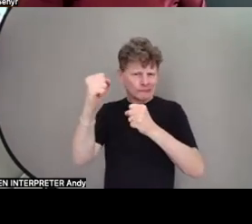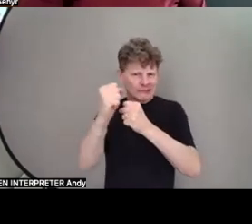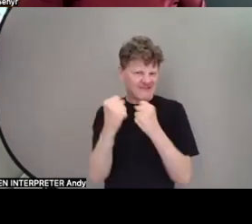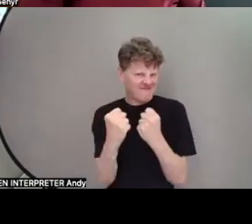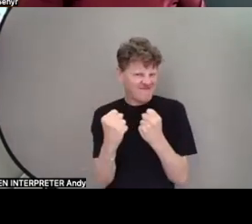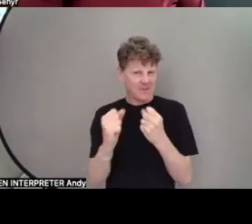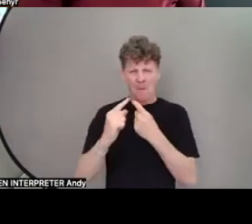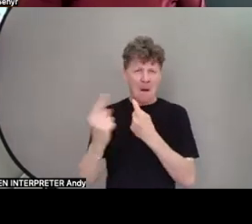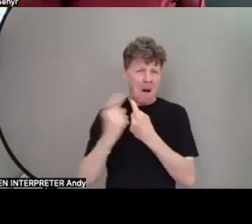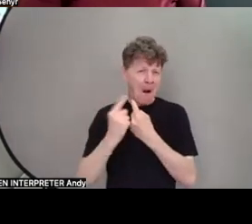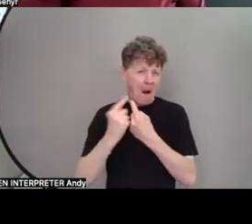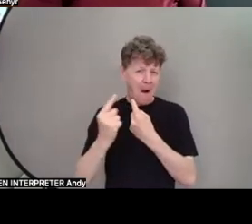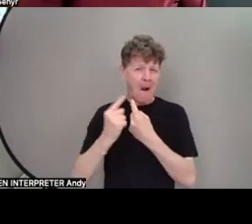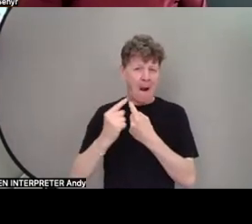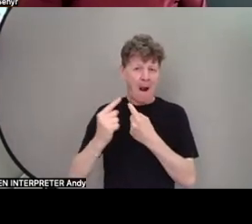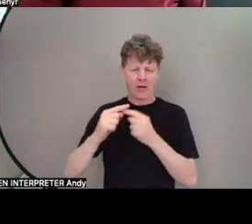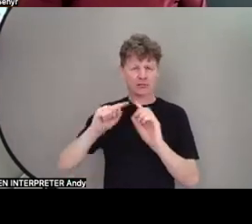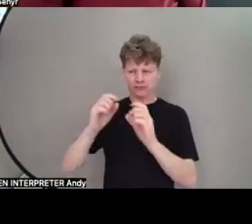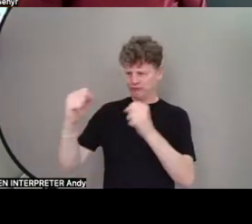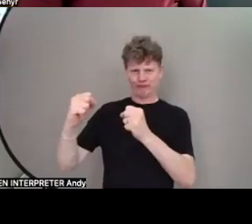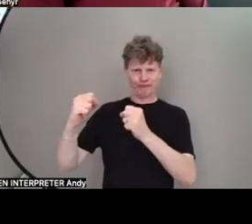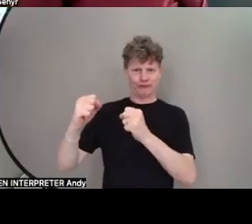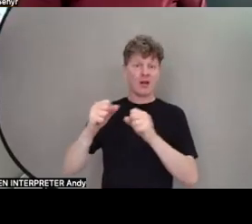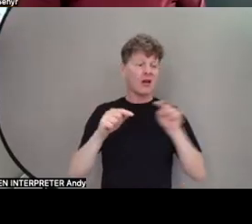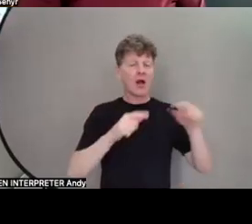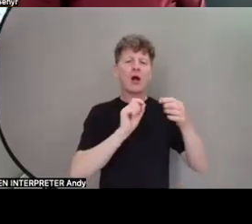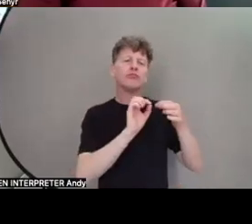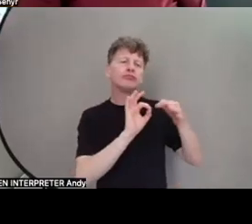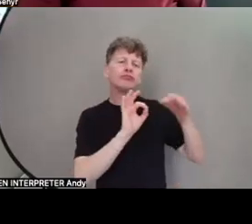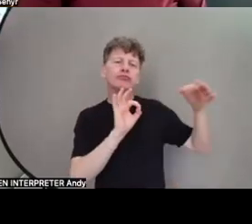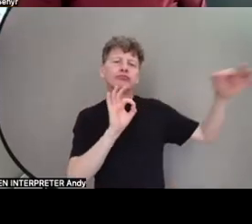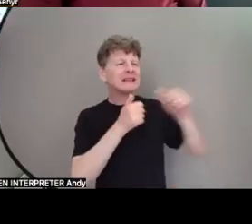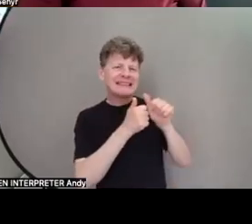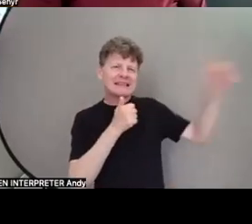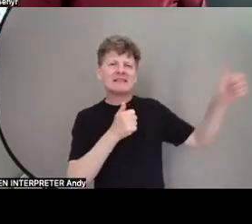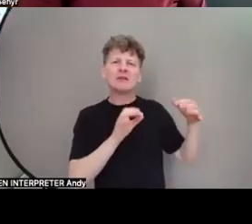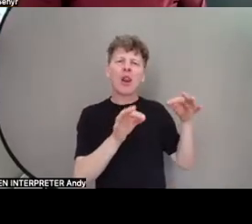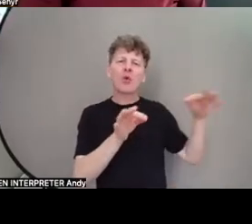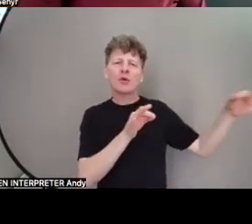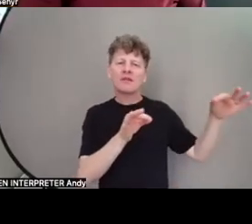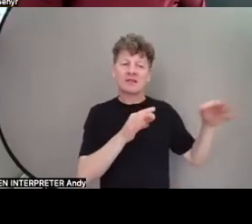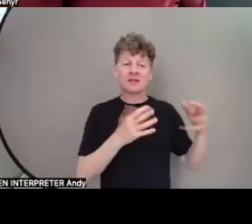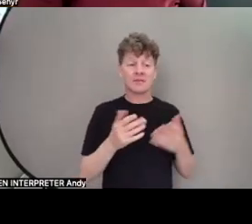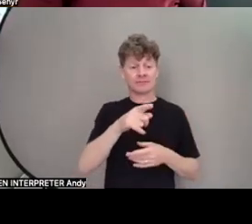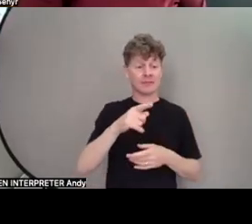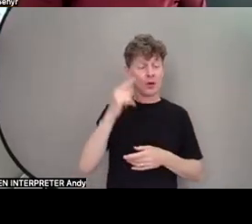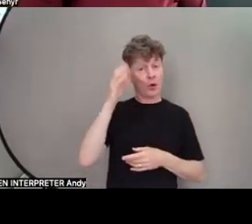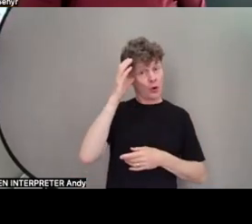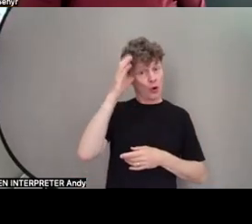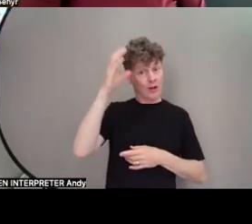frequently activated, while others are more loose and distant. So for example, the concept mind